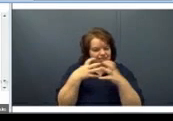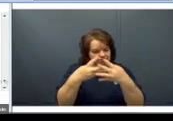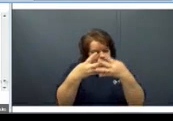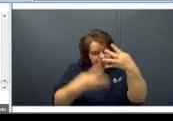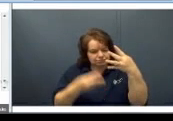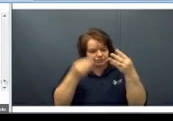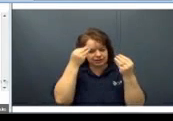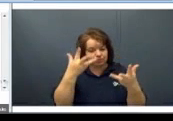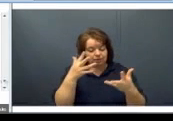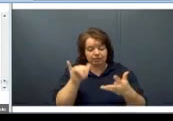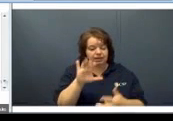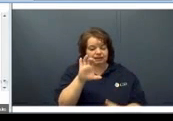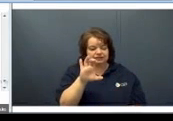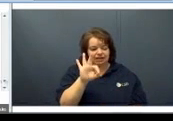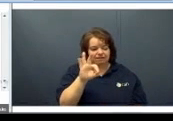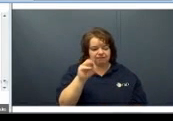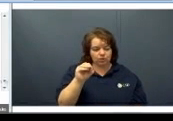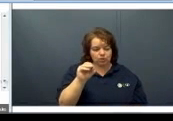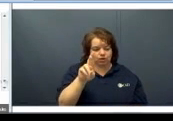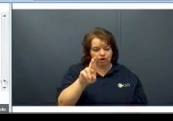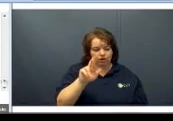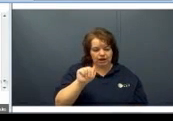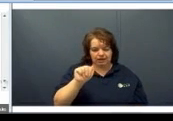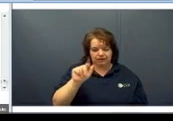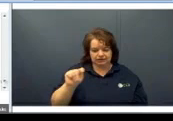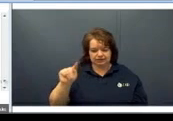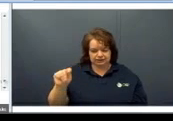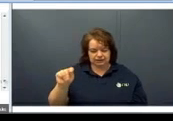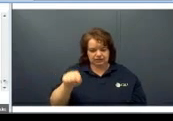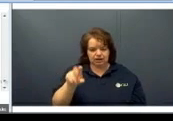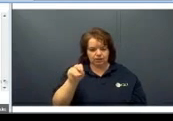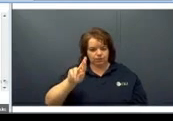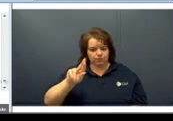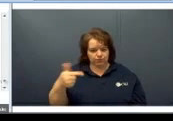organizational website has lots, and that is